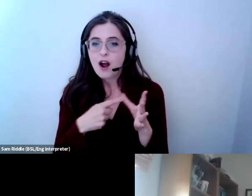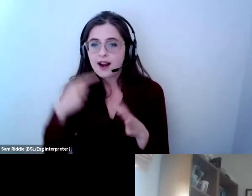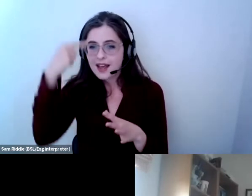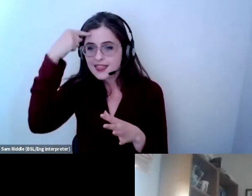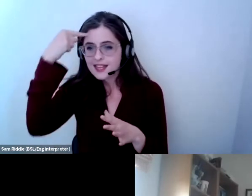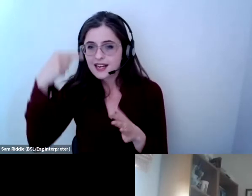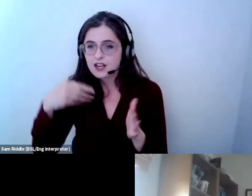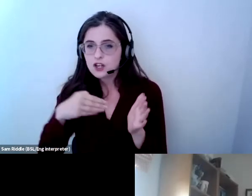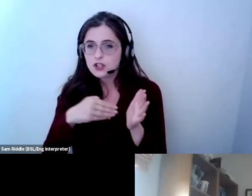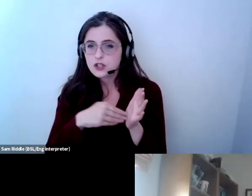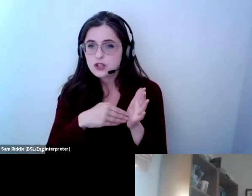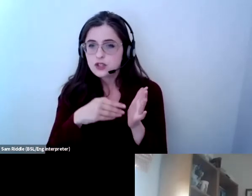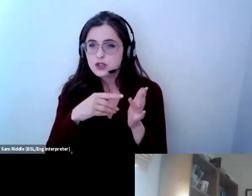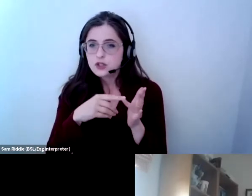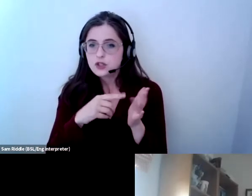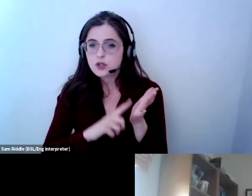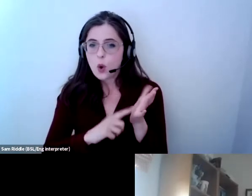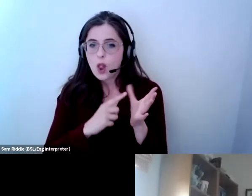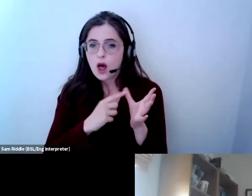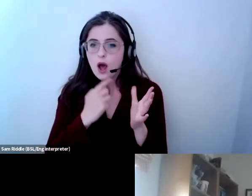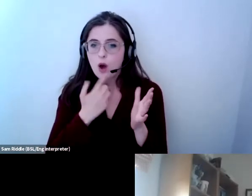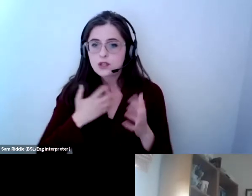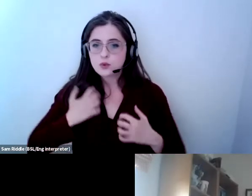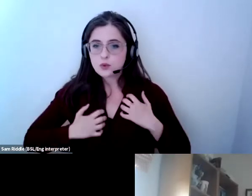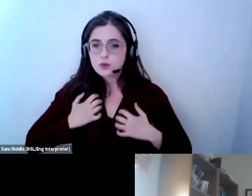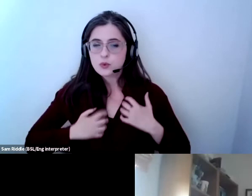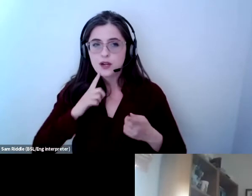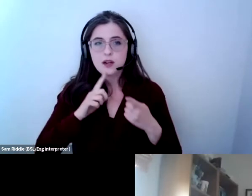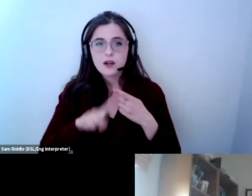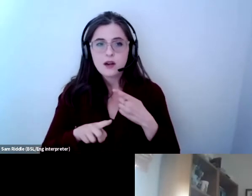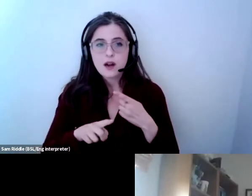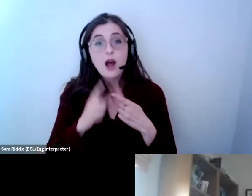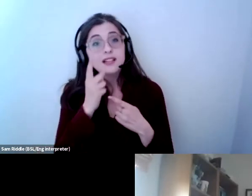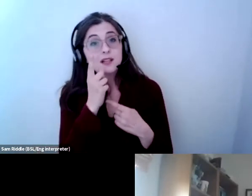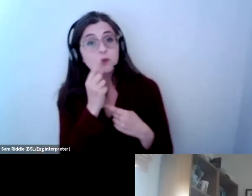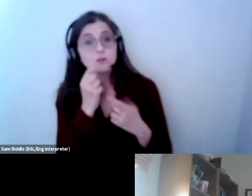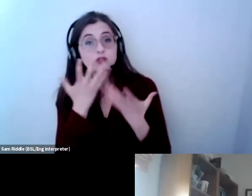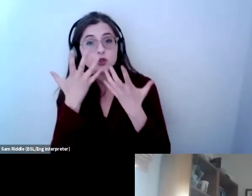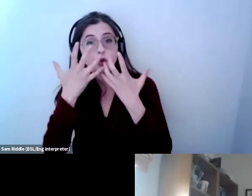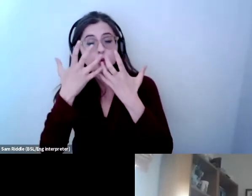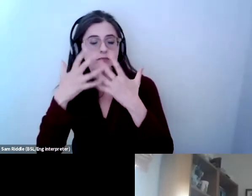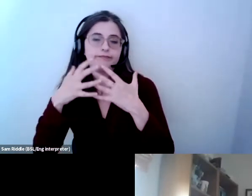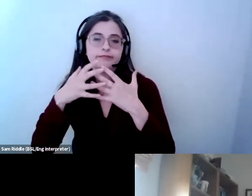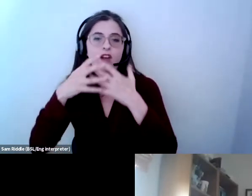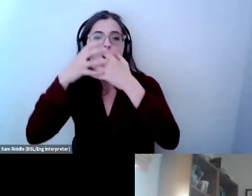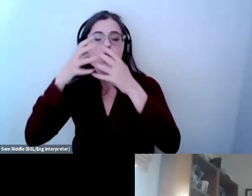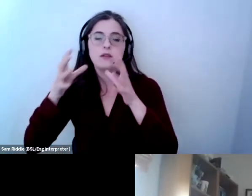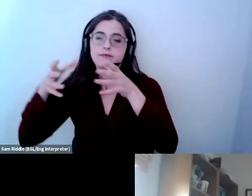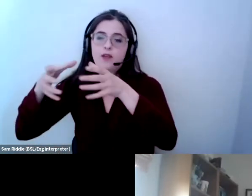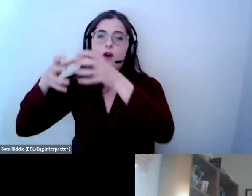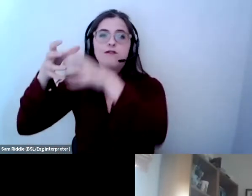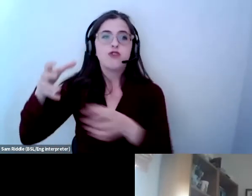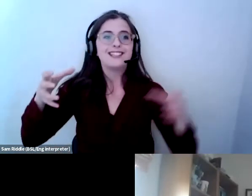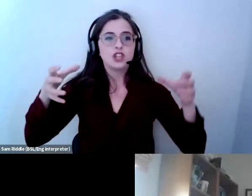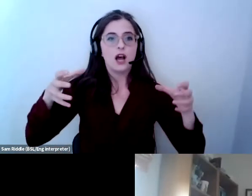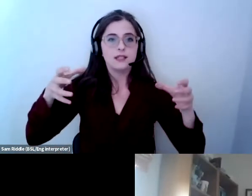interested in the response. They're wondering about the possibility of franchising your approach.